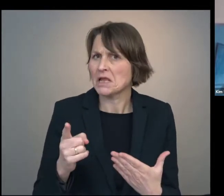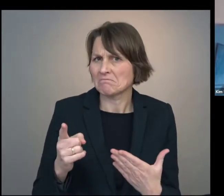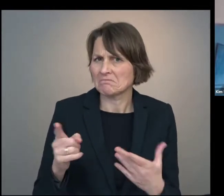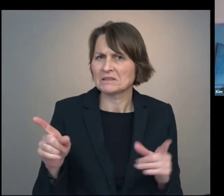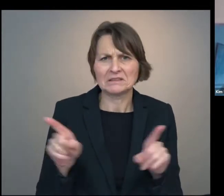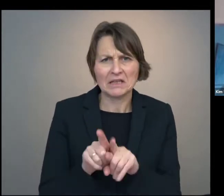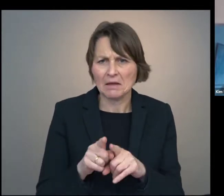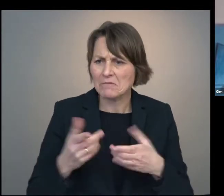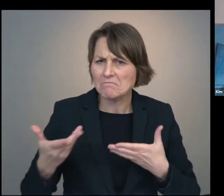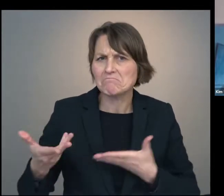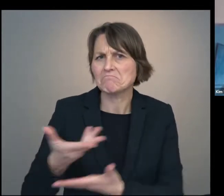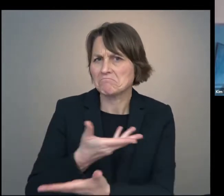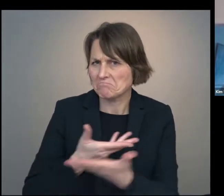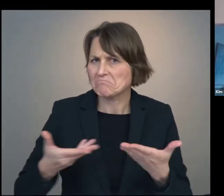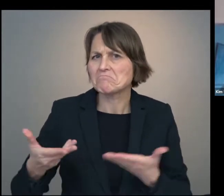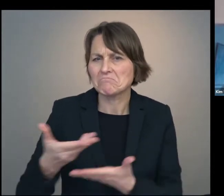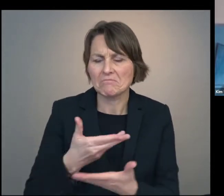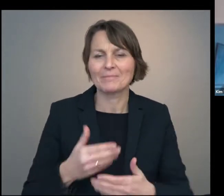is part of that.